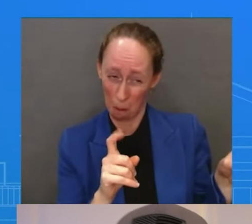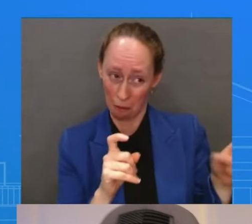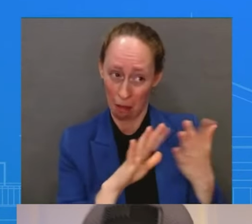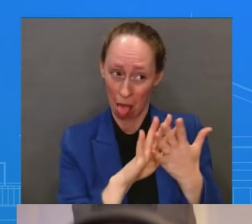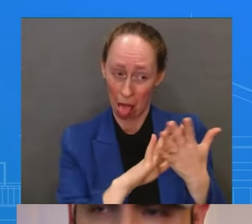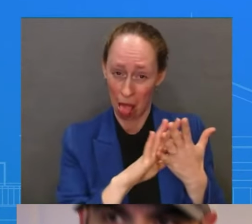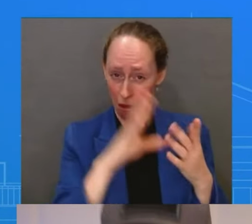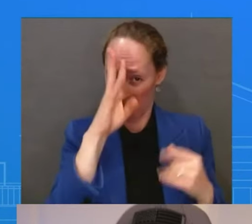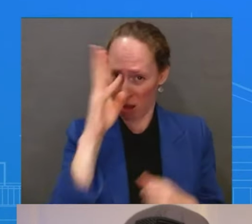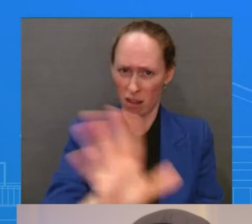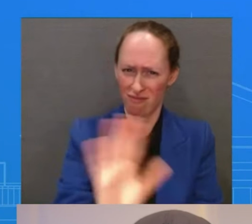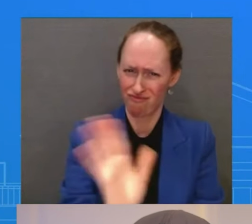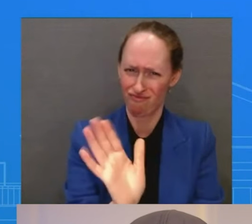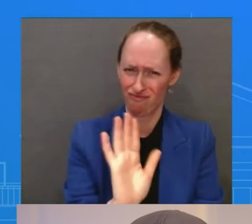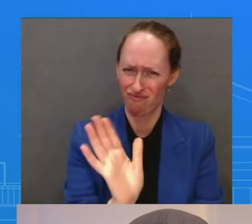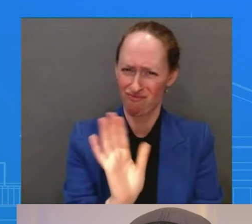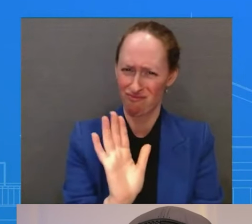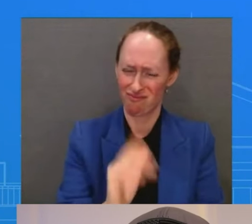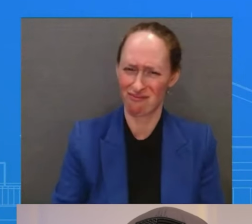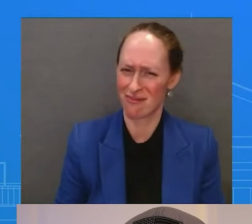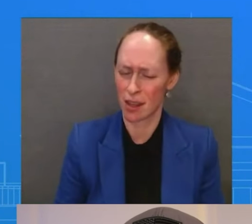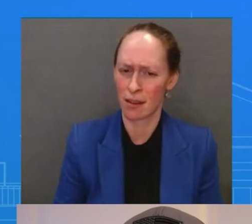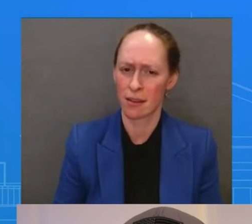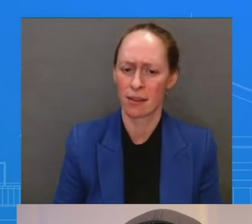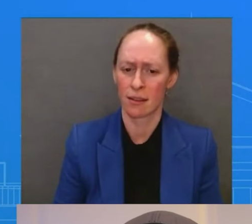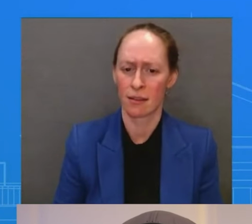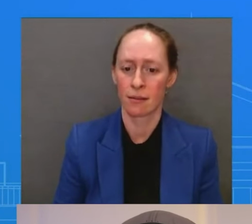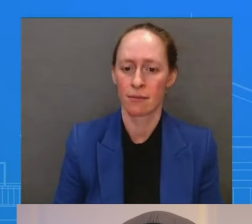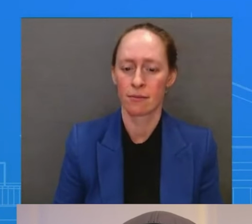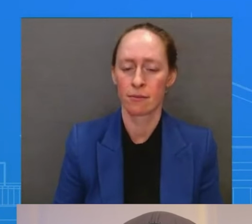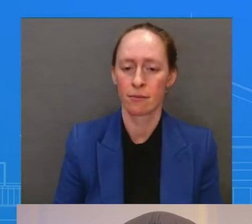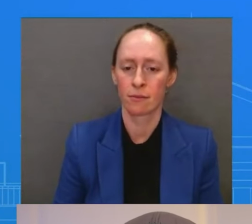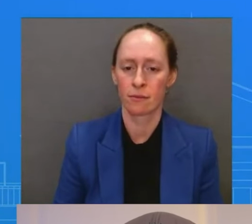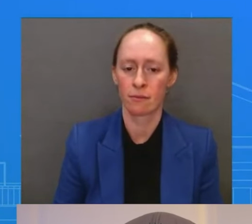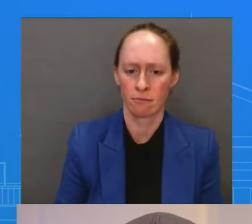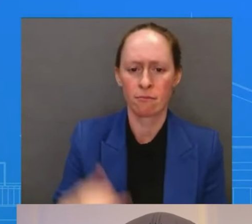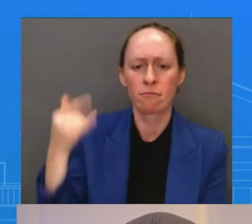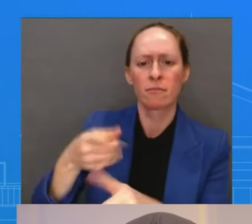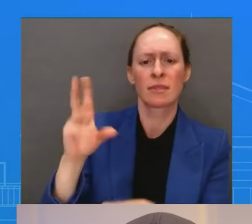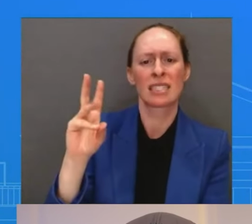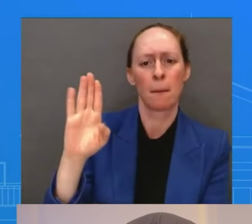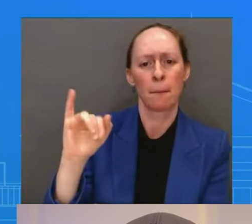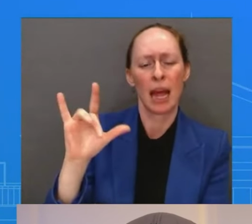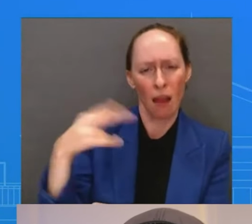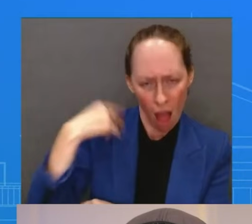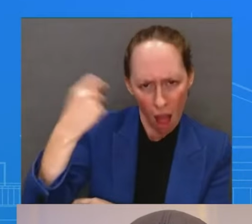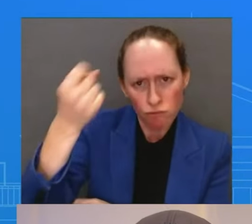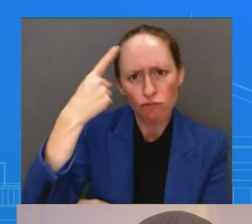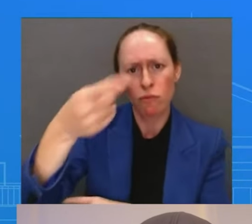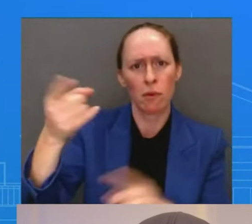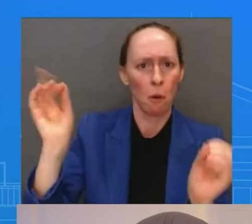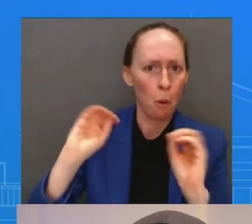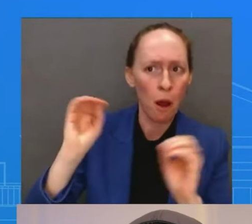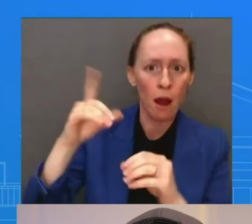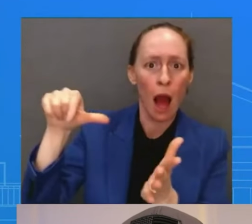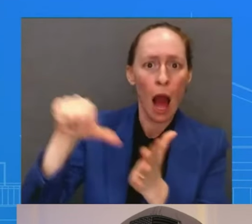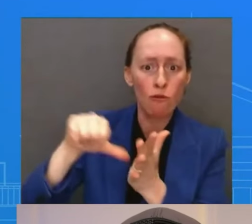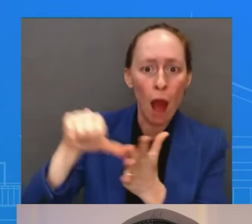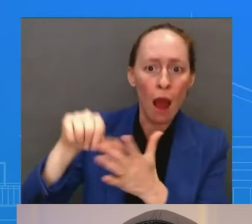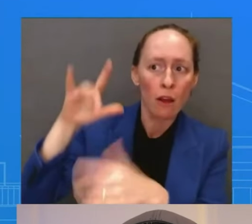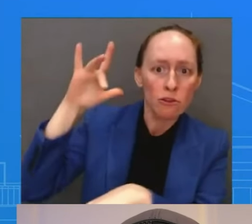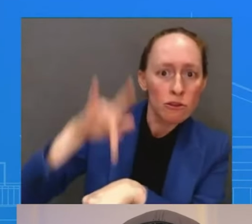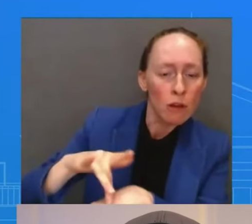these questions about the $6 billion, I understand Iran hasn't accessed any of this yet. It's, you know, intended for humanitarian purposes, but there have been reports of this quiet